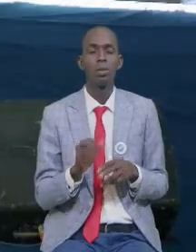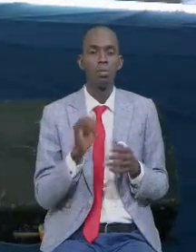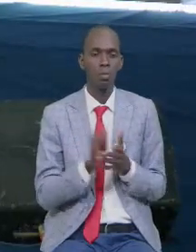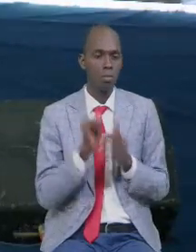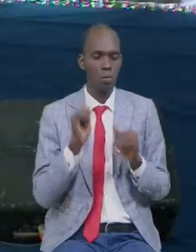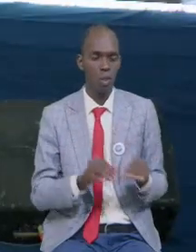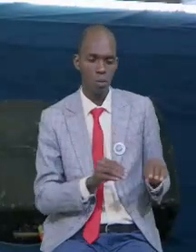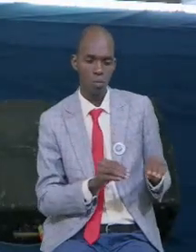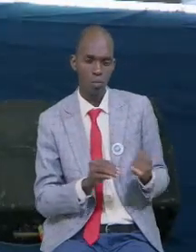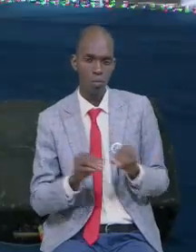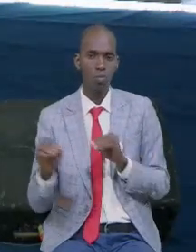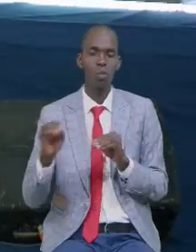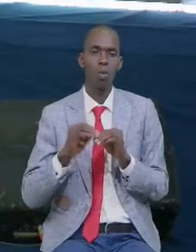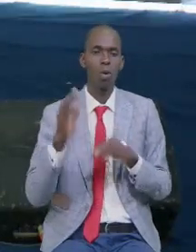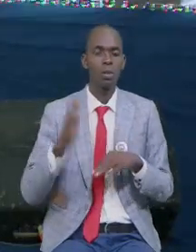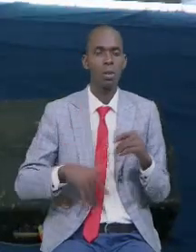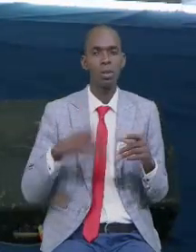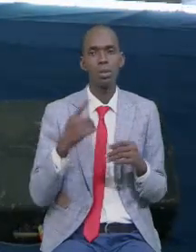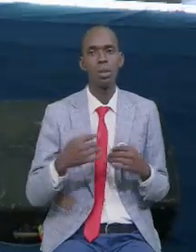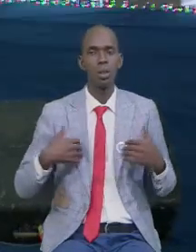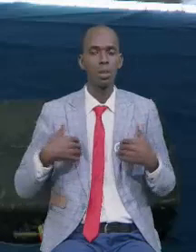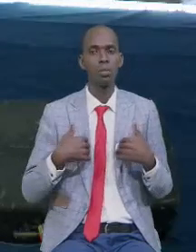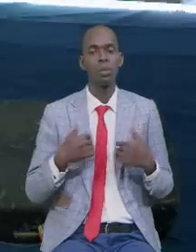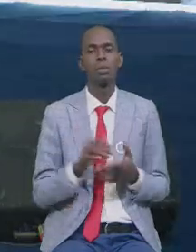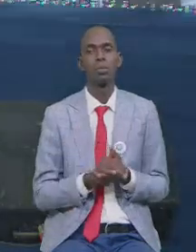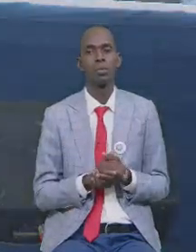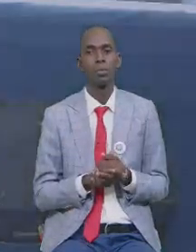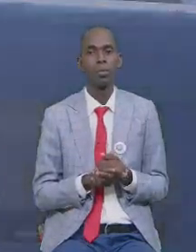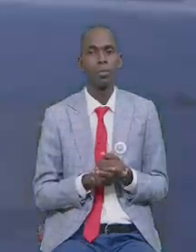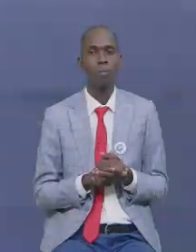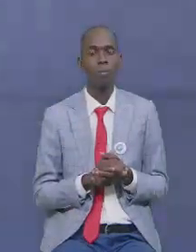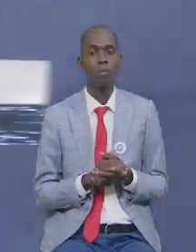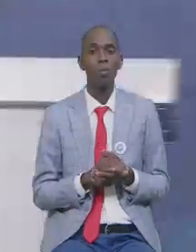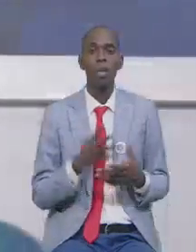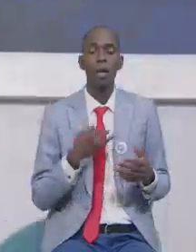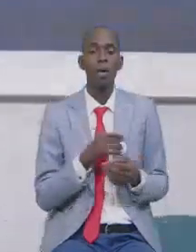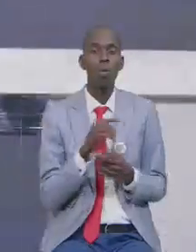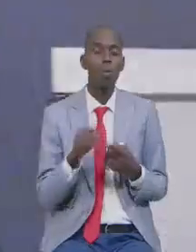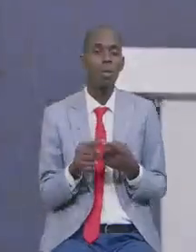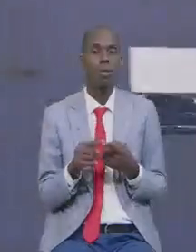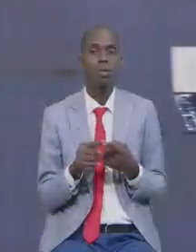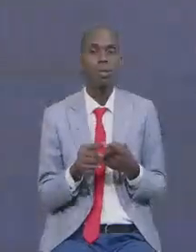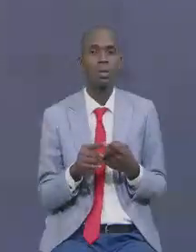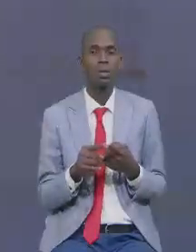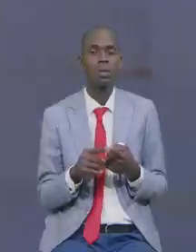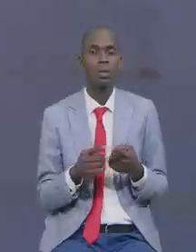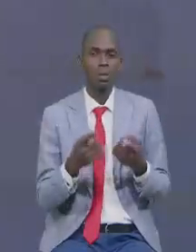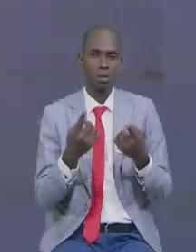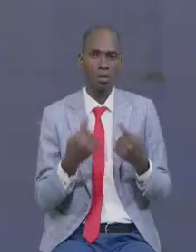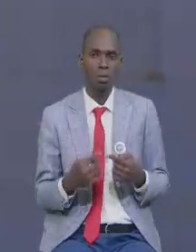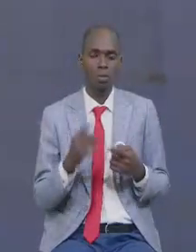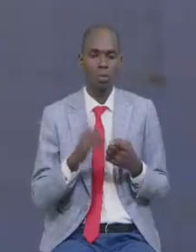the animal we're using before. But then when they got to the shore of the